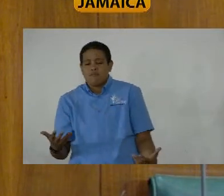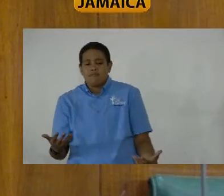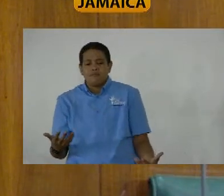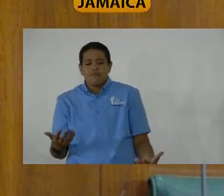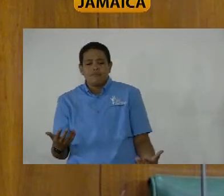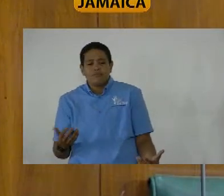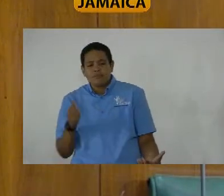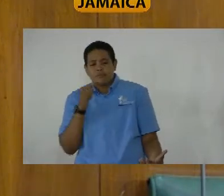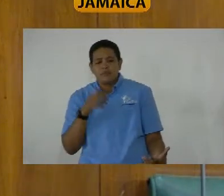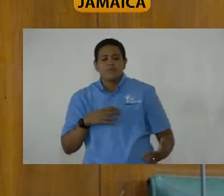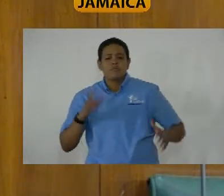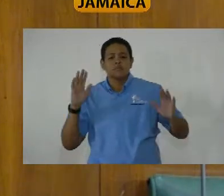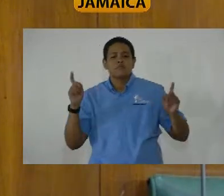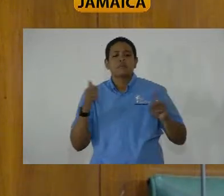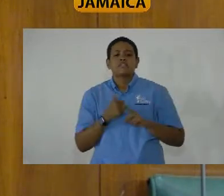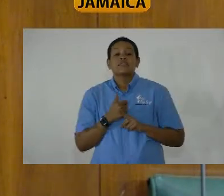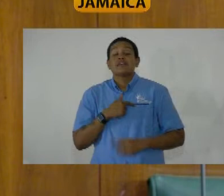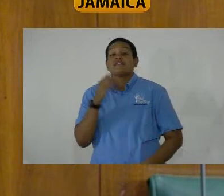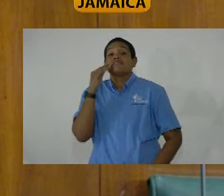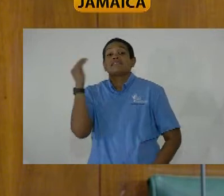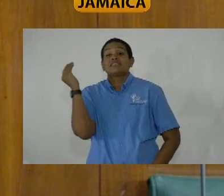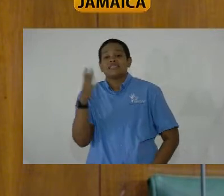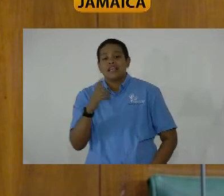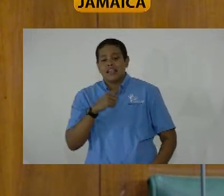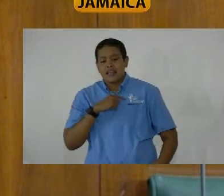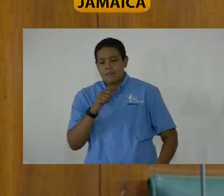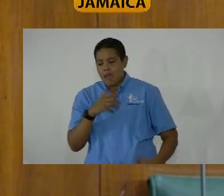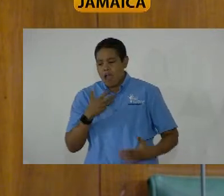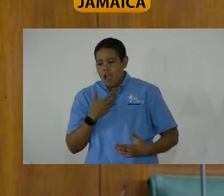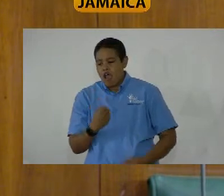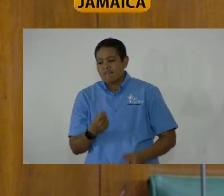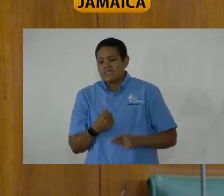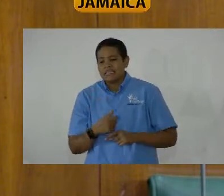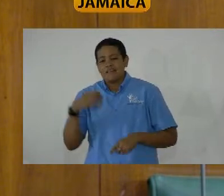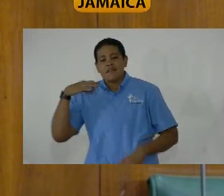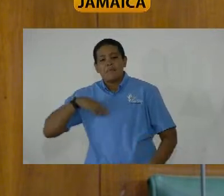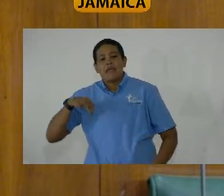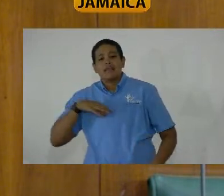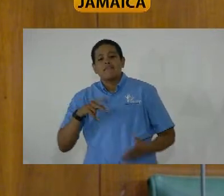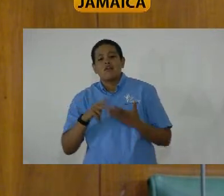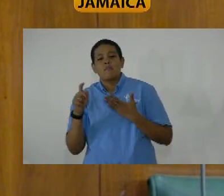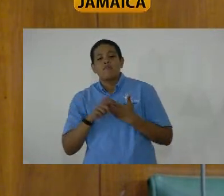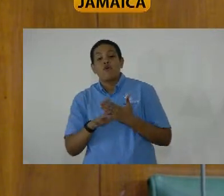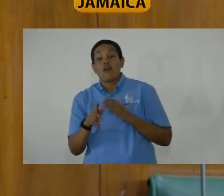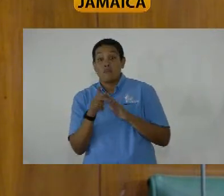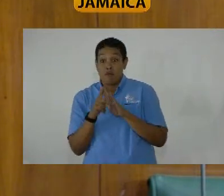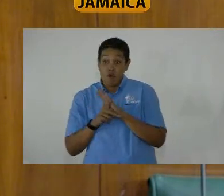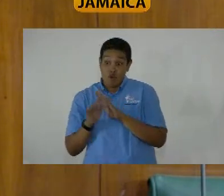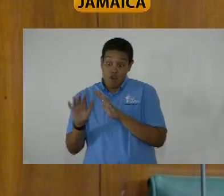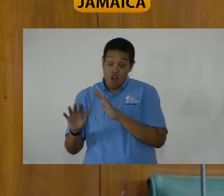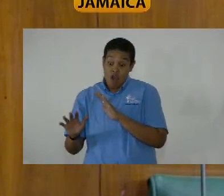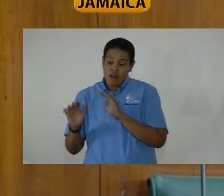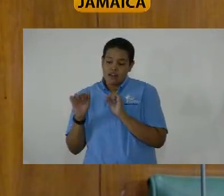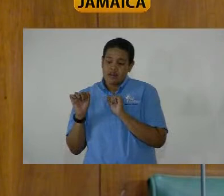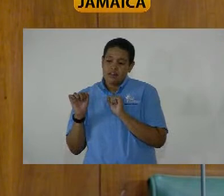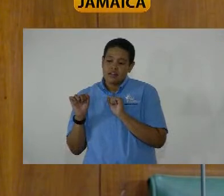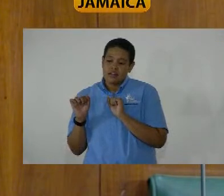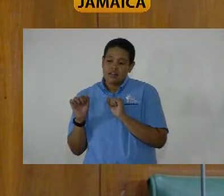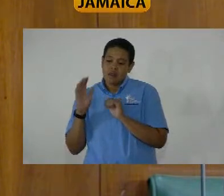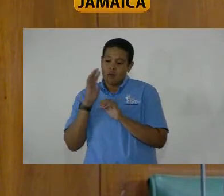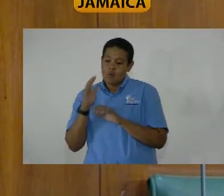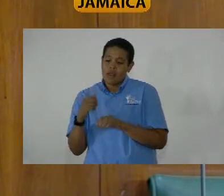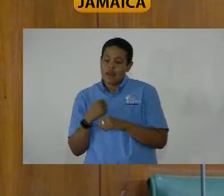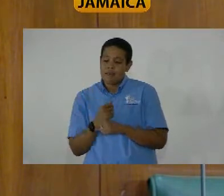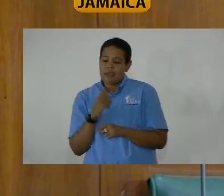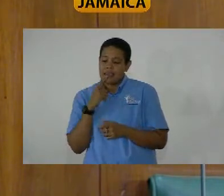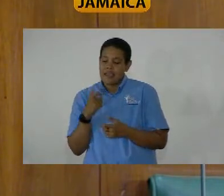Madam Speaker, I dare say that I'm confident that the benefits of the protocol make and will make the